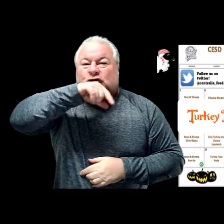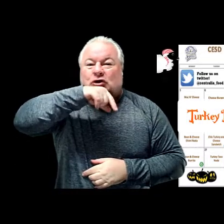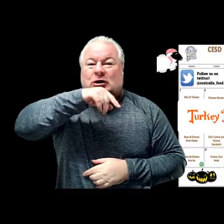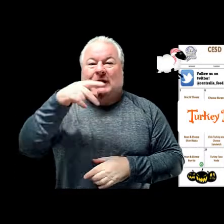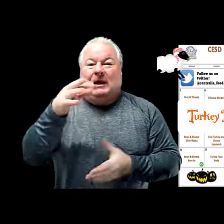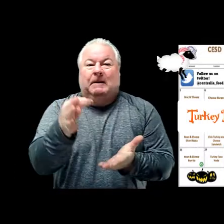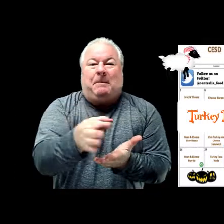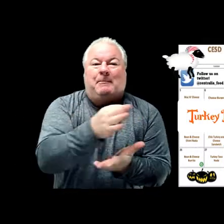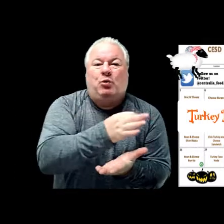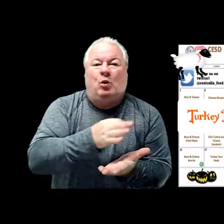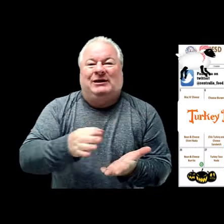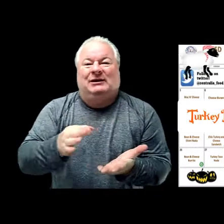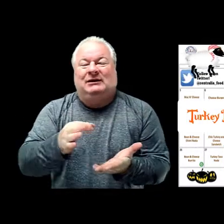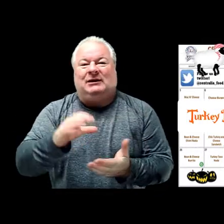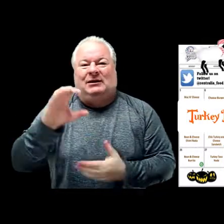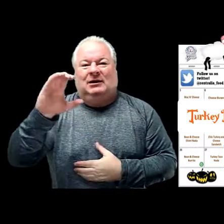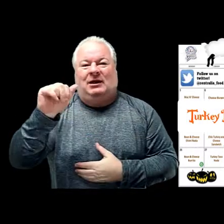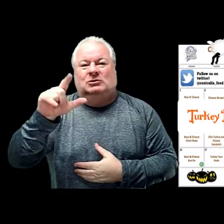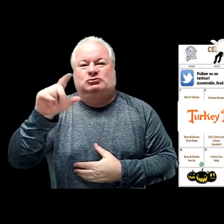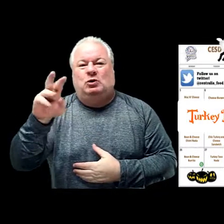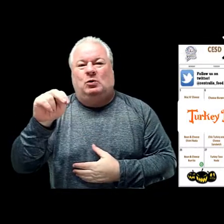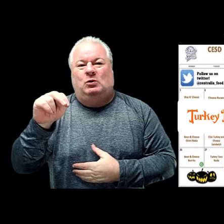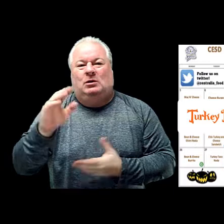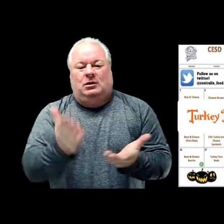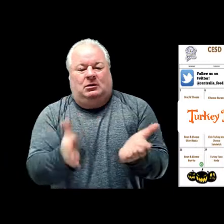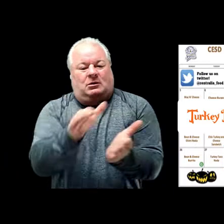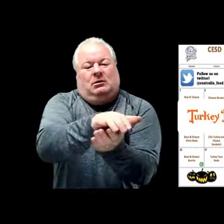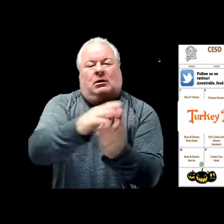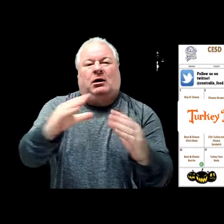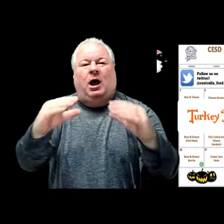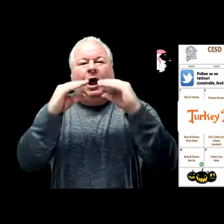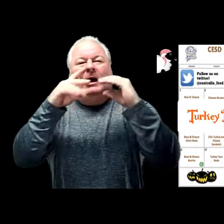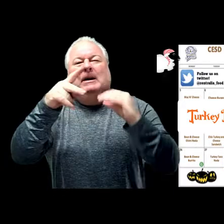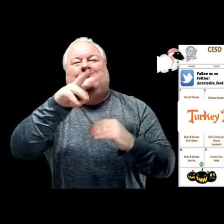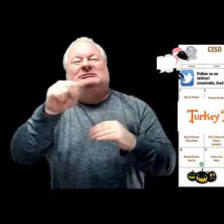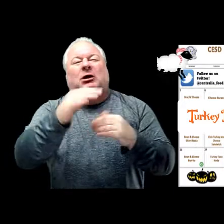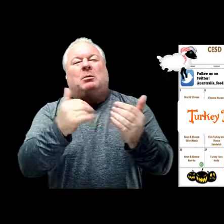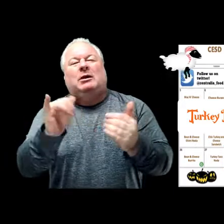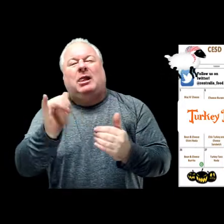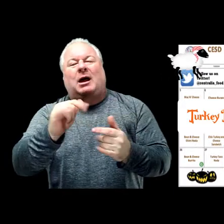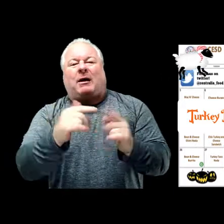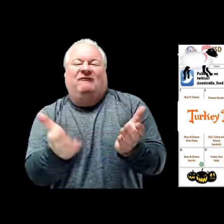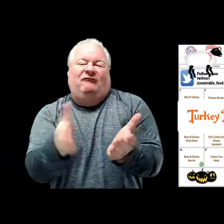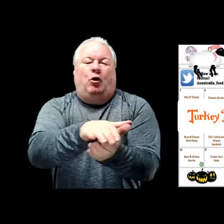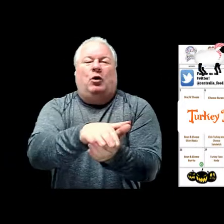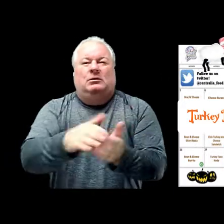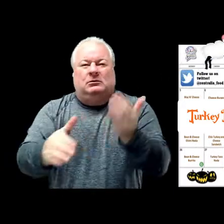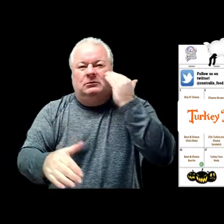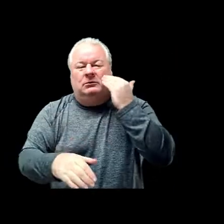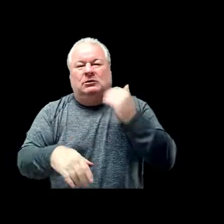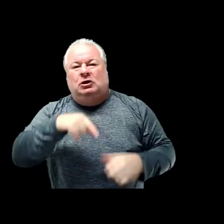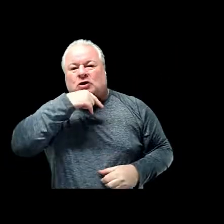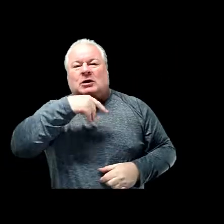turkey, pepperoni, calzone. Turkey, pepperoni,